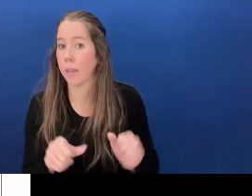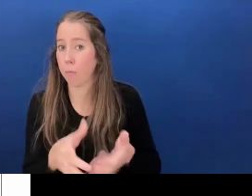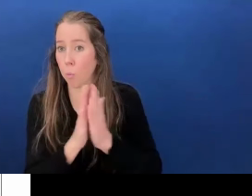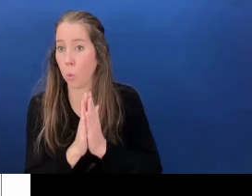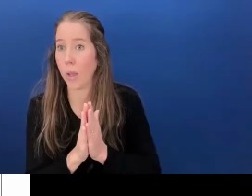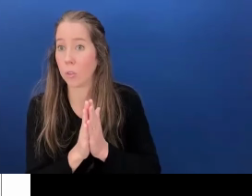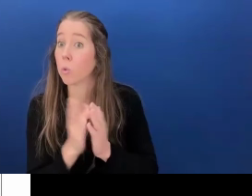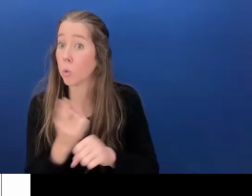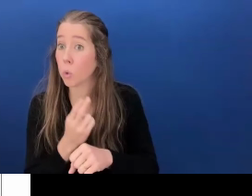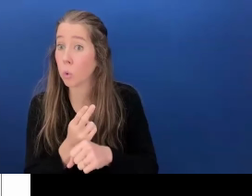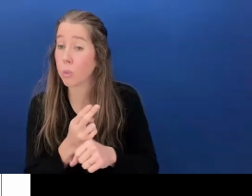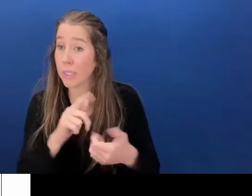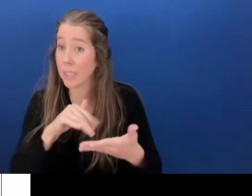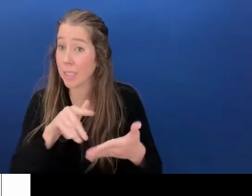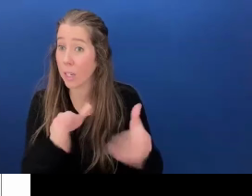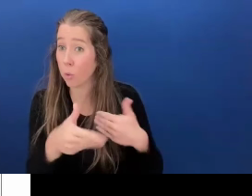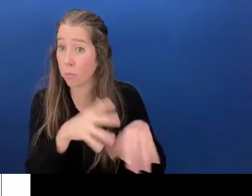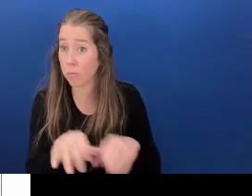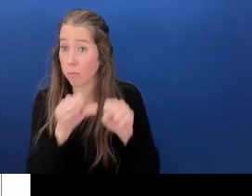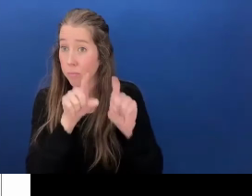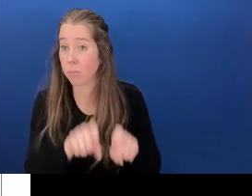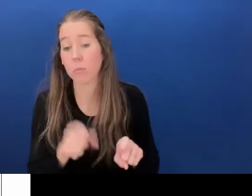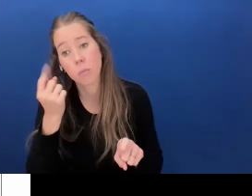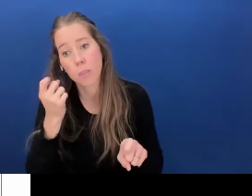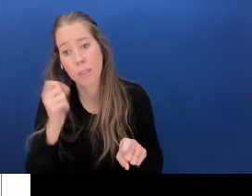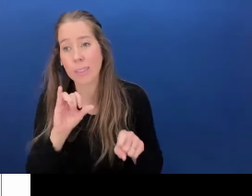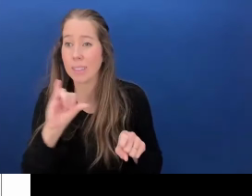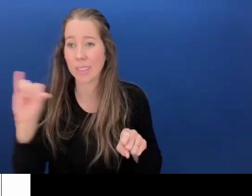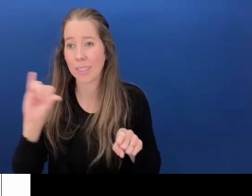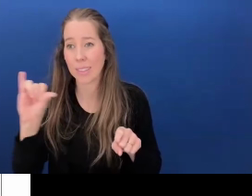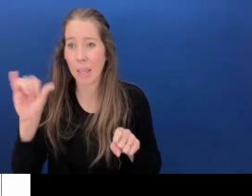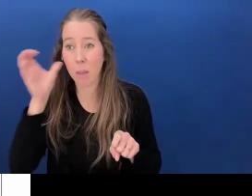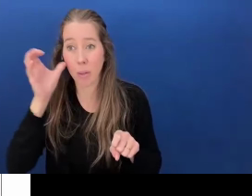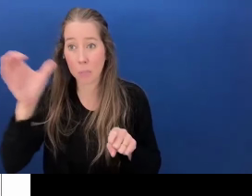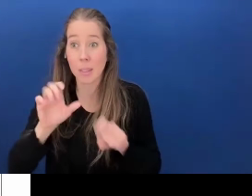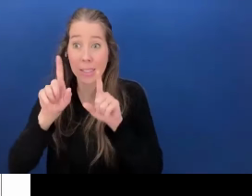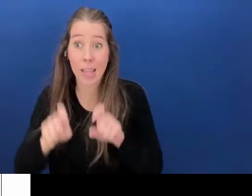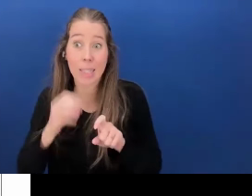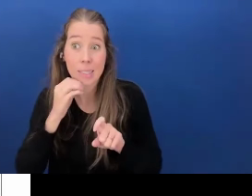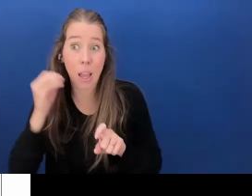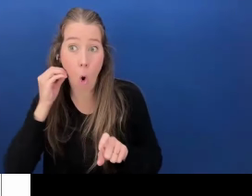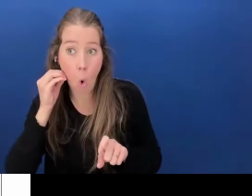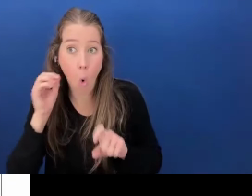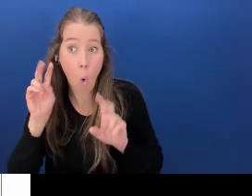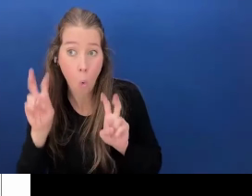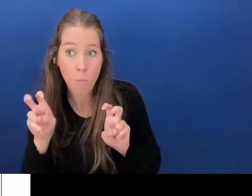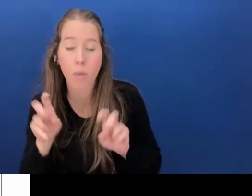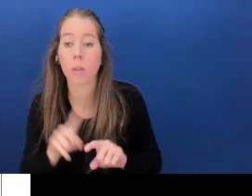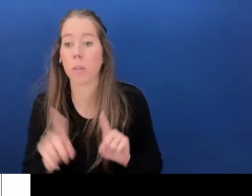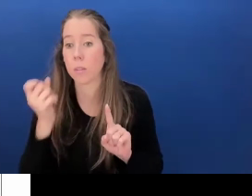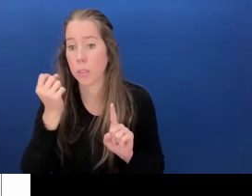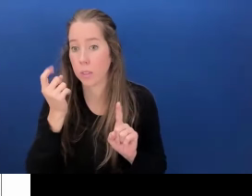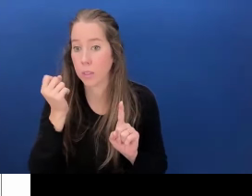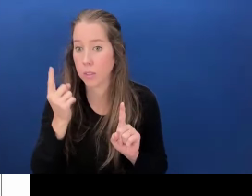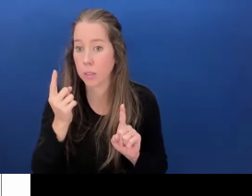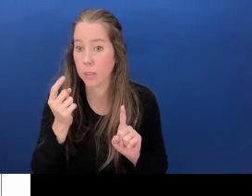study rooms to take their exam. So it's still a test at home, but there isn't anything in the writing that you have to